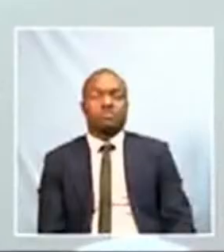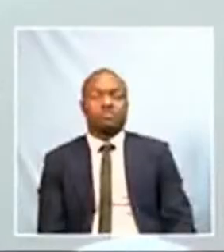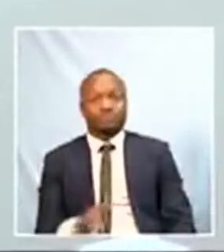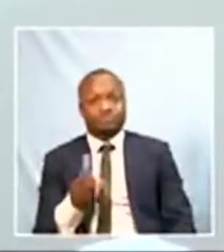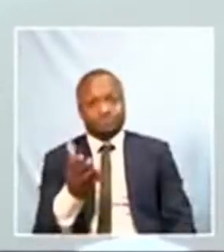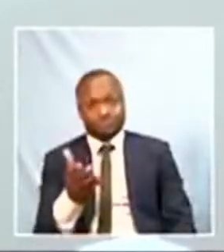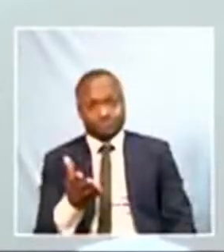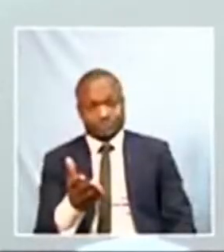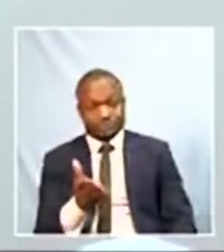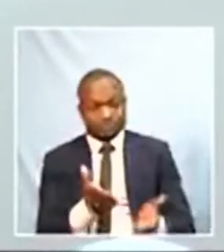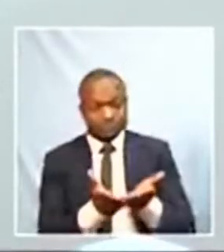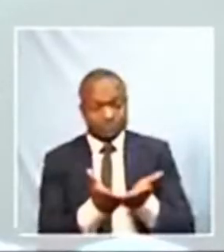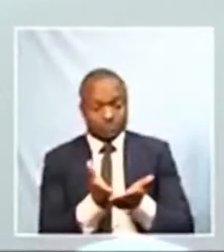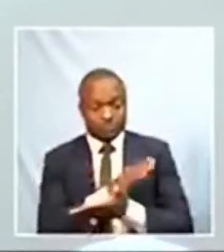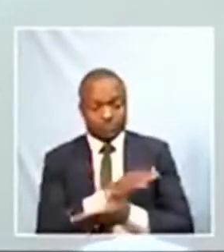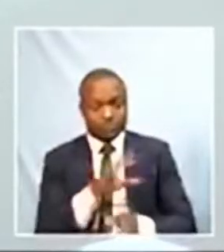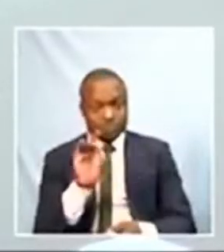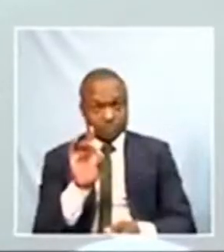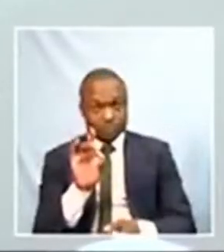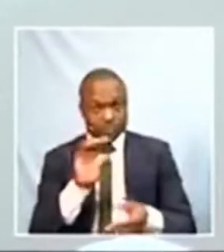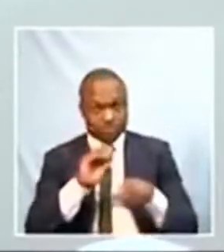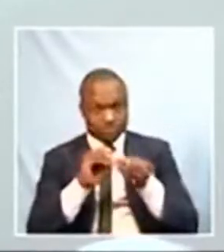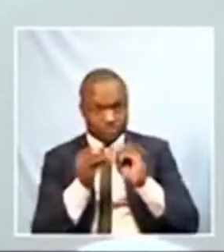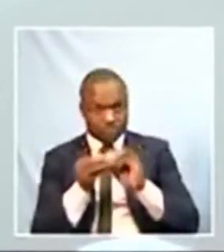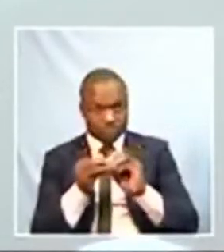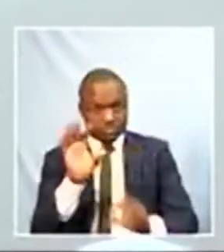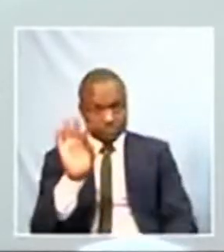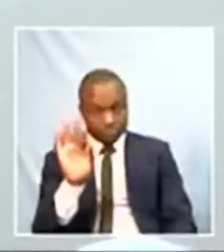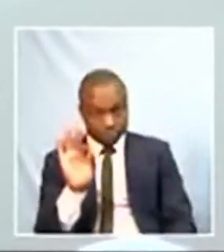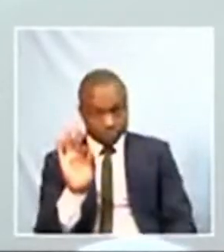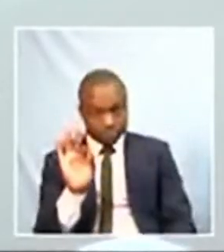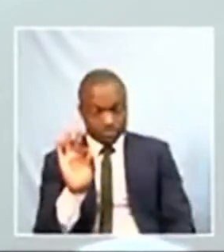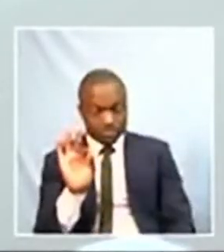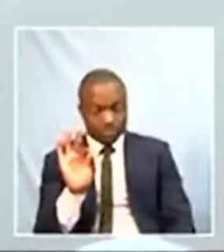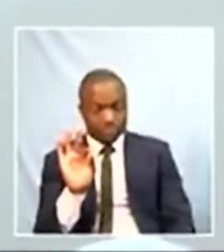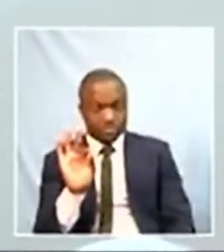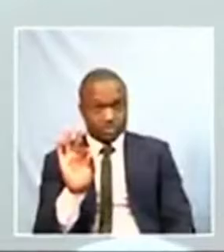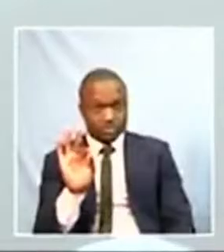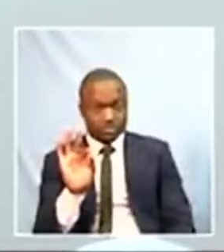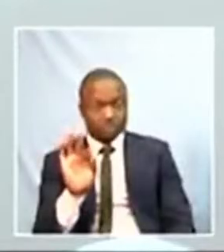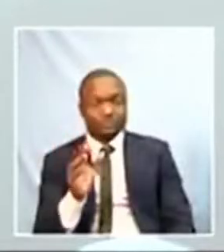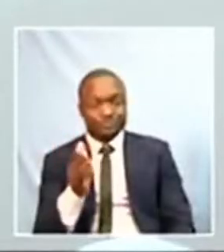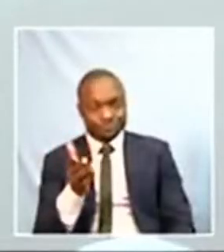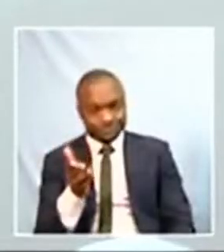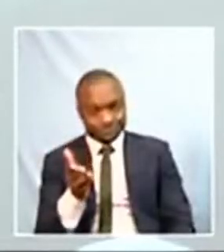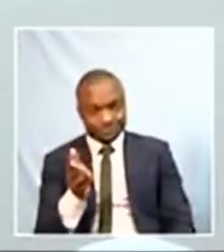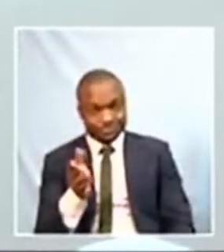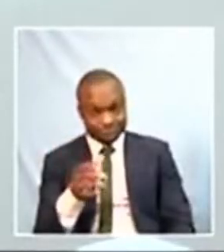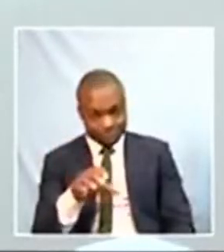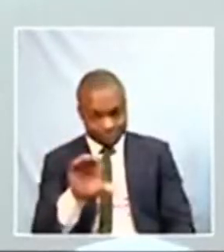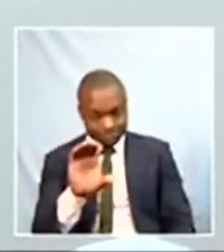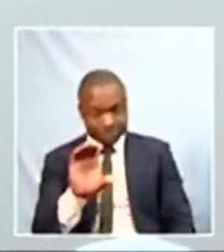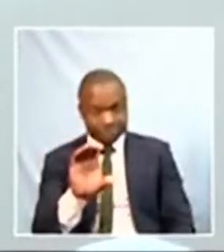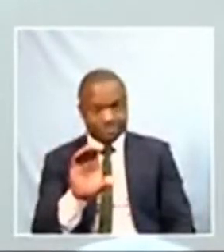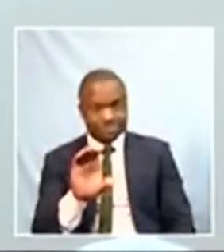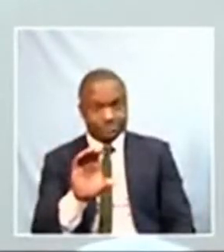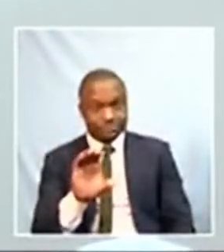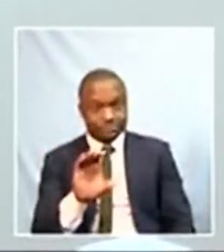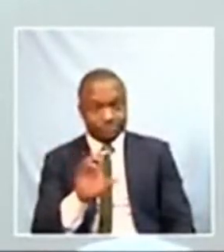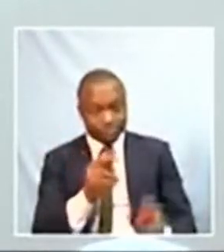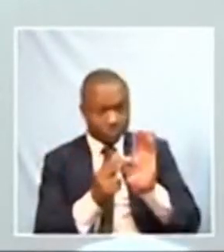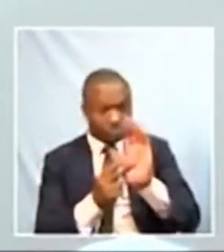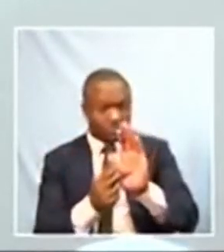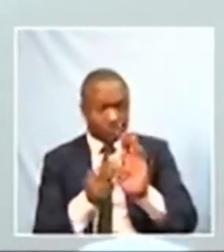Yes, we're on page 8. Serial number 9, Chair. Yes. Where is